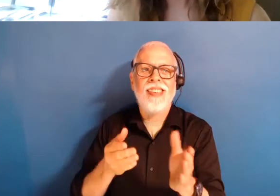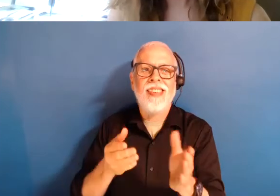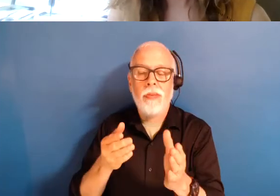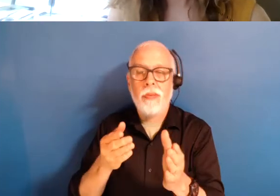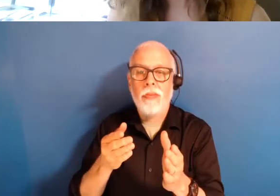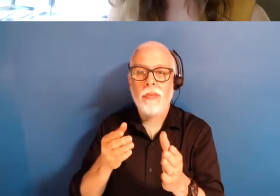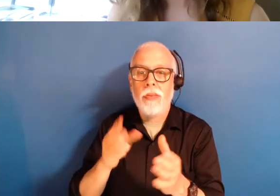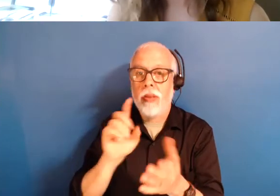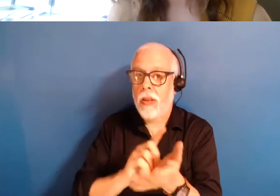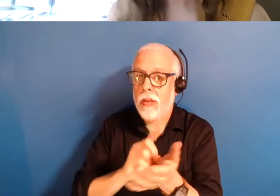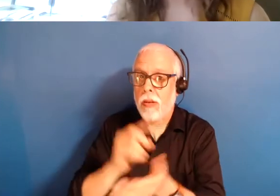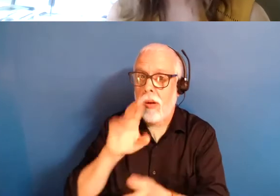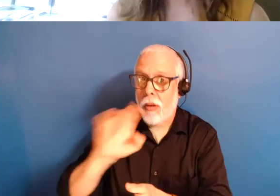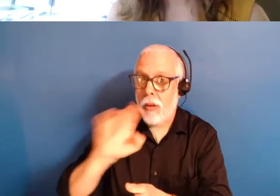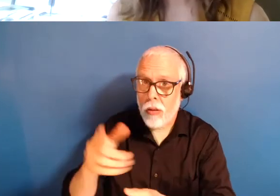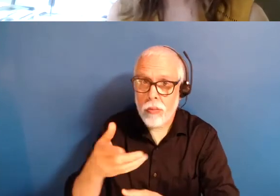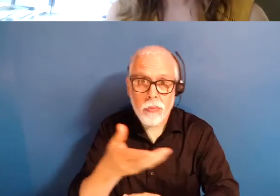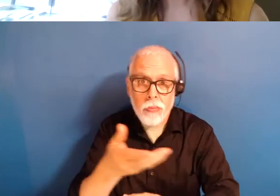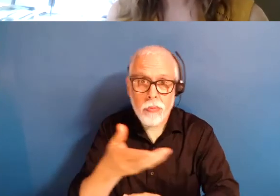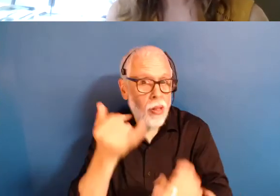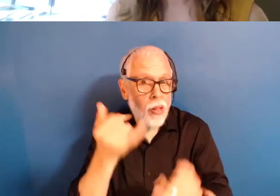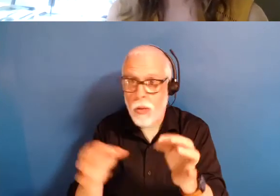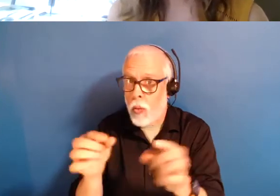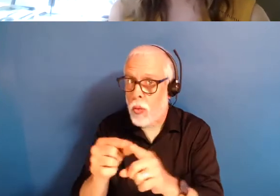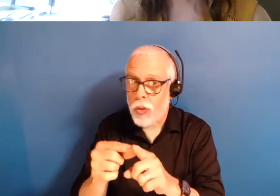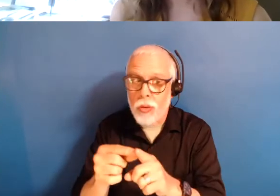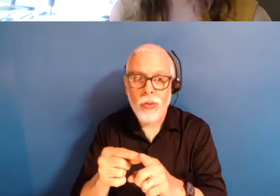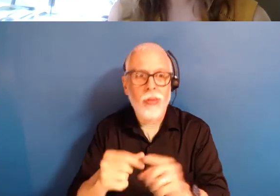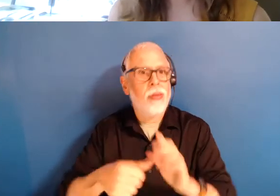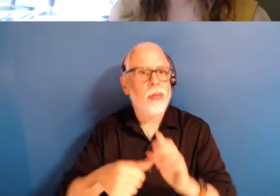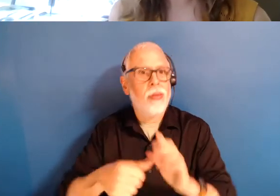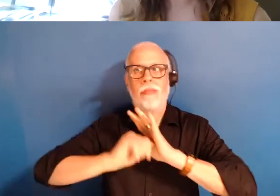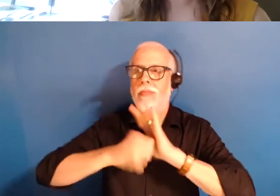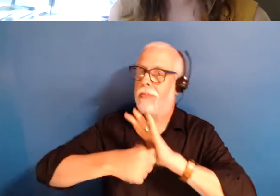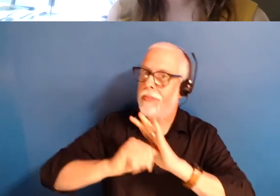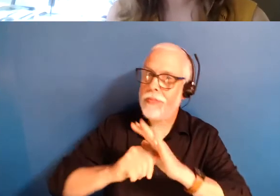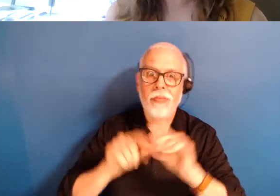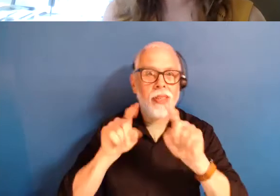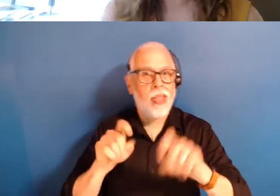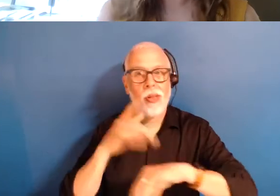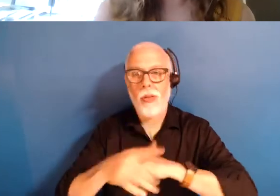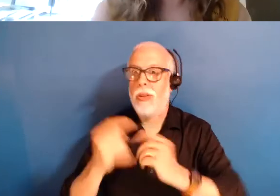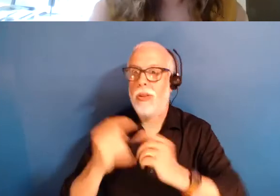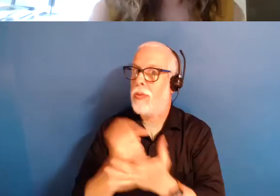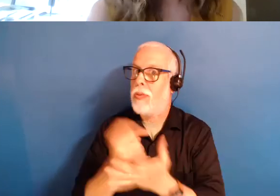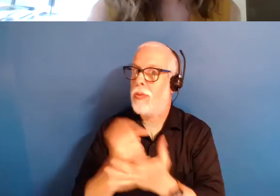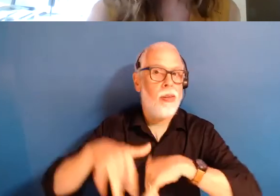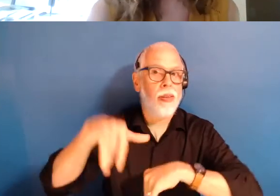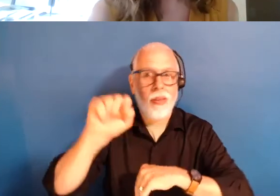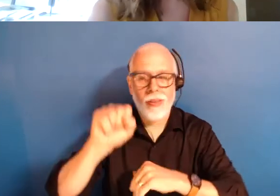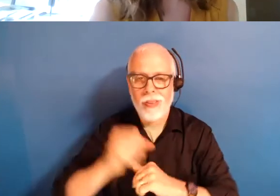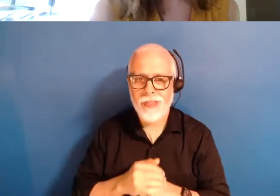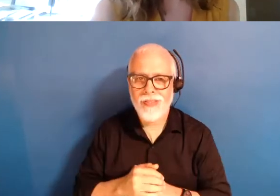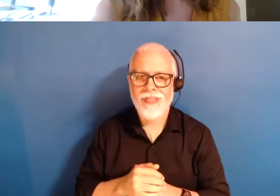it. Dr. Call, any last words? I will amplify that. Test early, treat early.